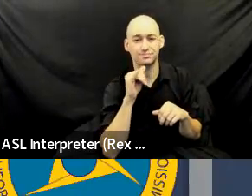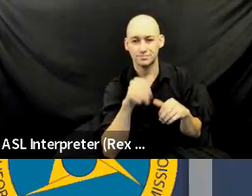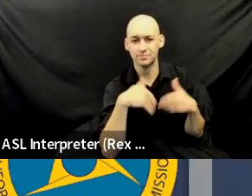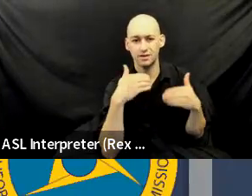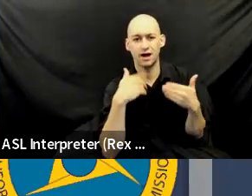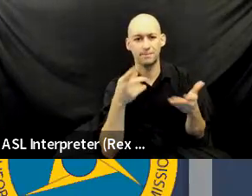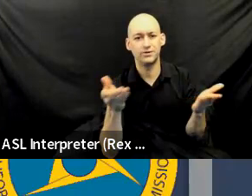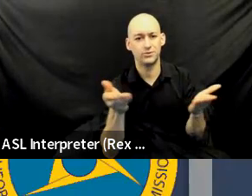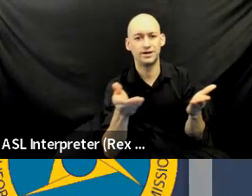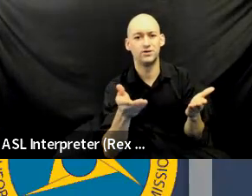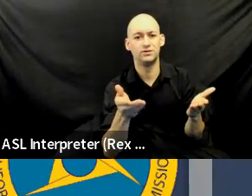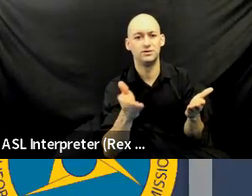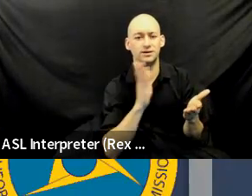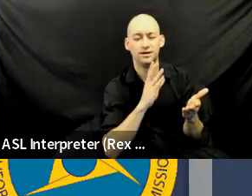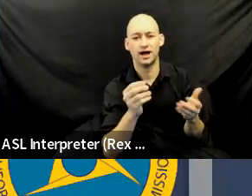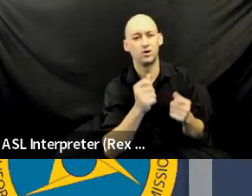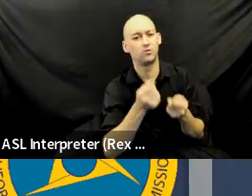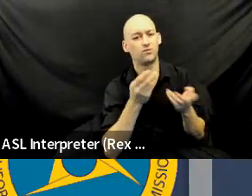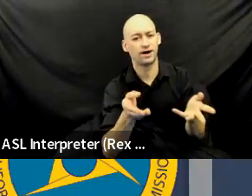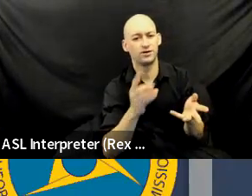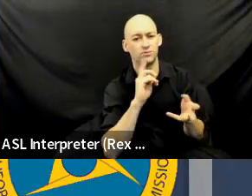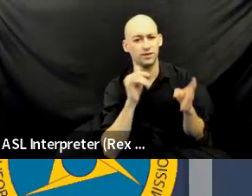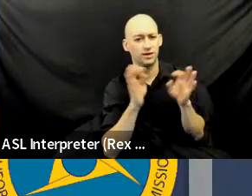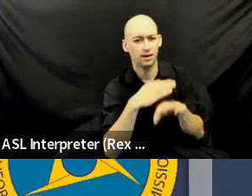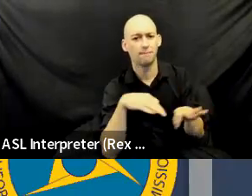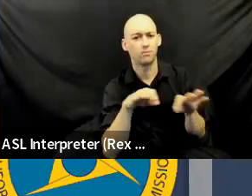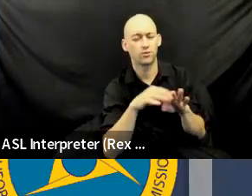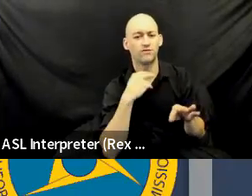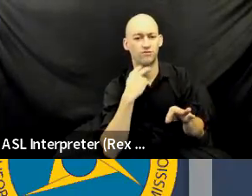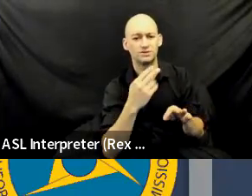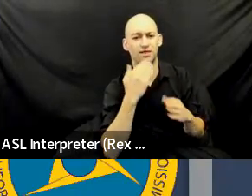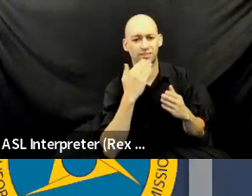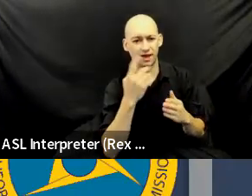you're here and that you're providing such an important voice. Thank you for being